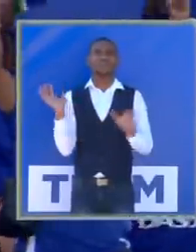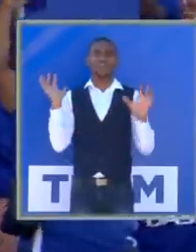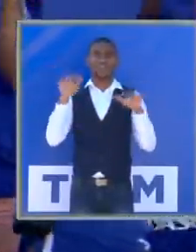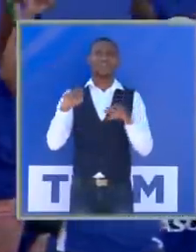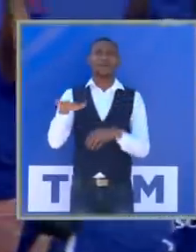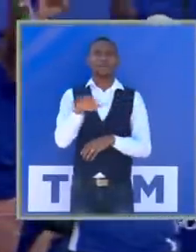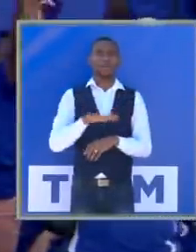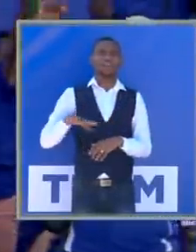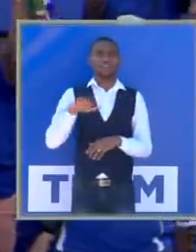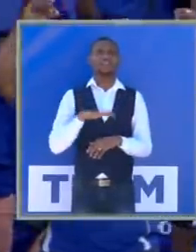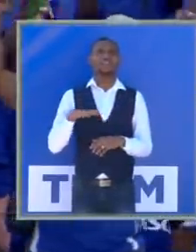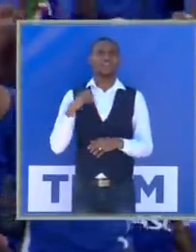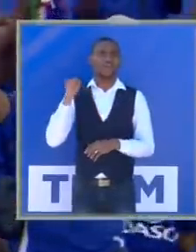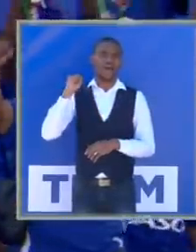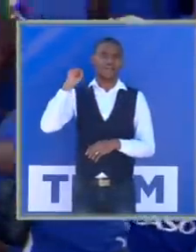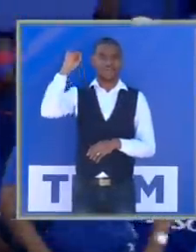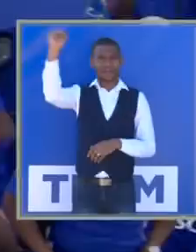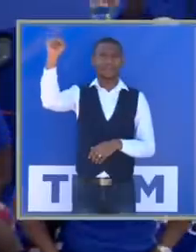places. Amandla!